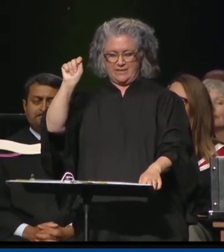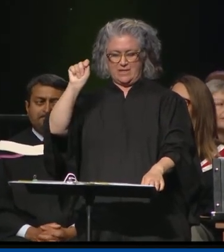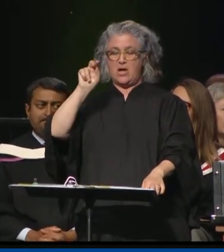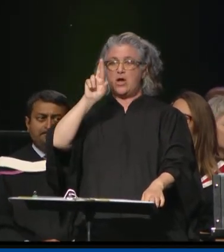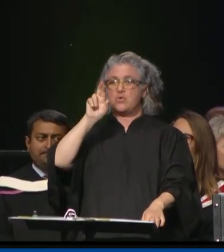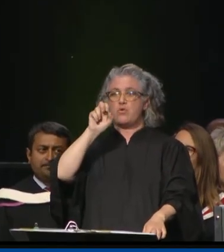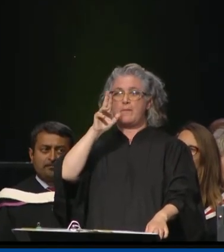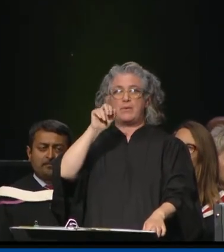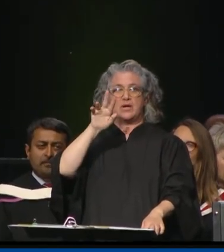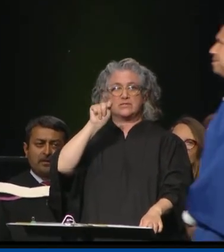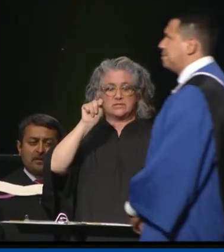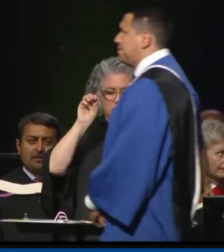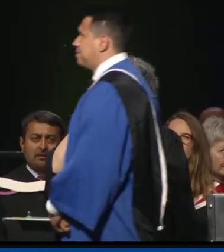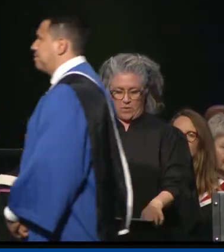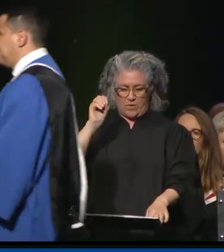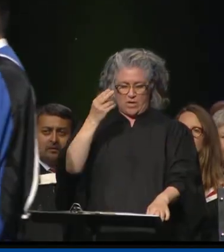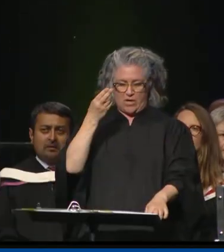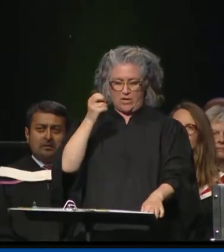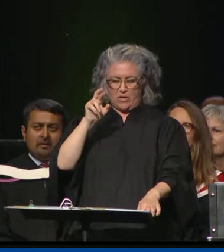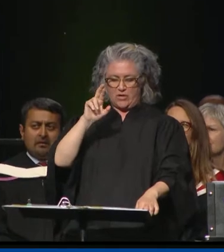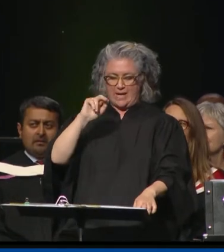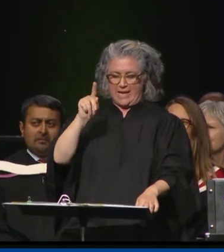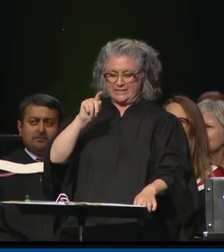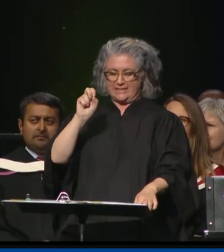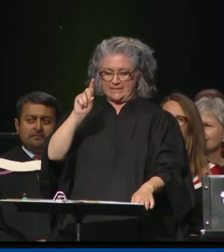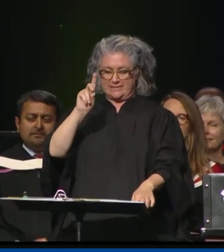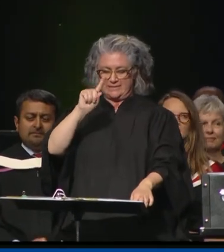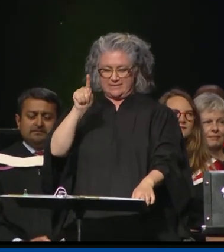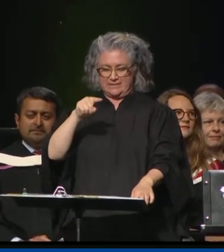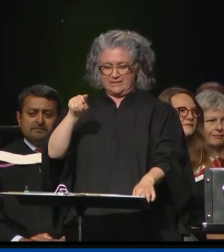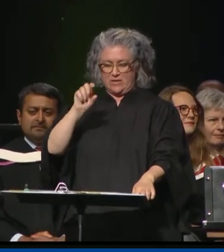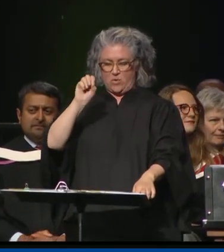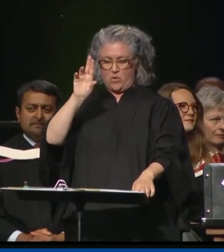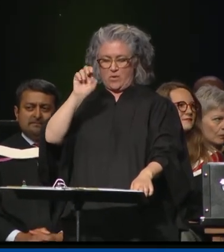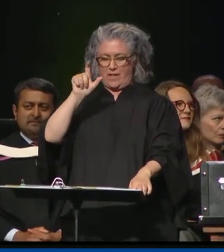Roberto Hernandez Orellana, with distinction.